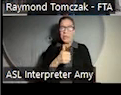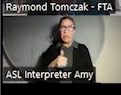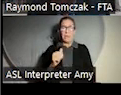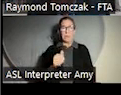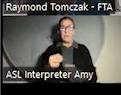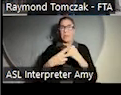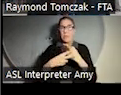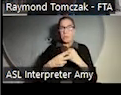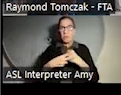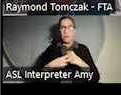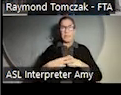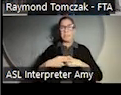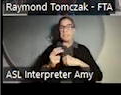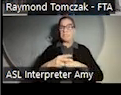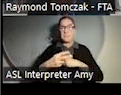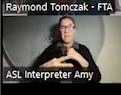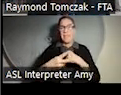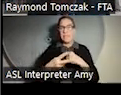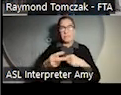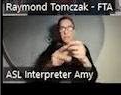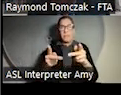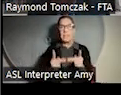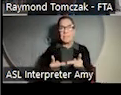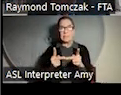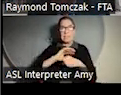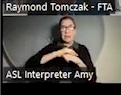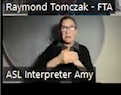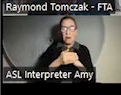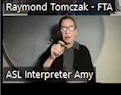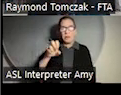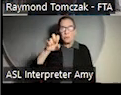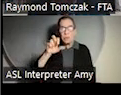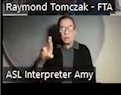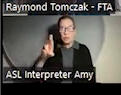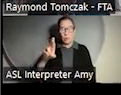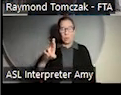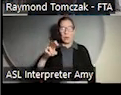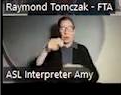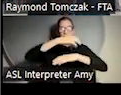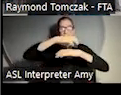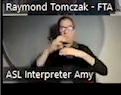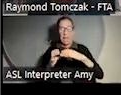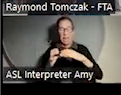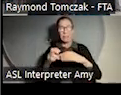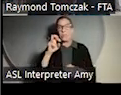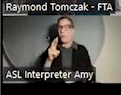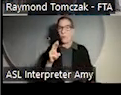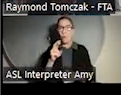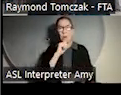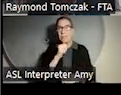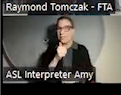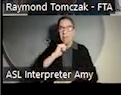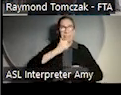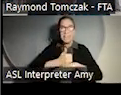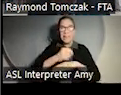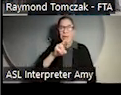and staging facility, not green roofs or covered with solar panels to help mitigate the carbon footprint? Or value-added spaces like rooftop parks for